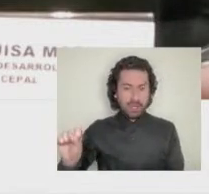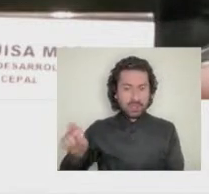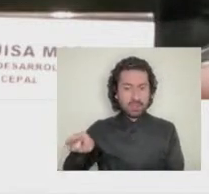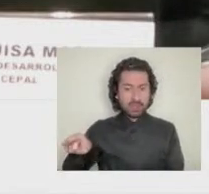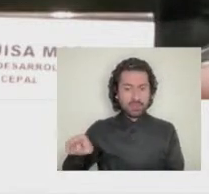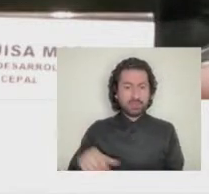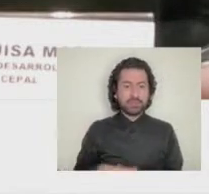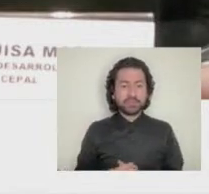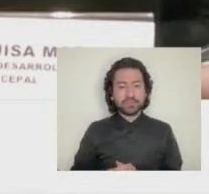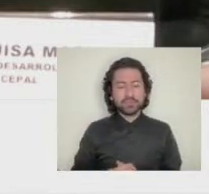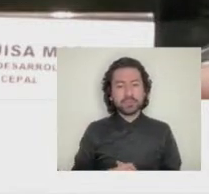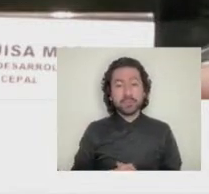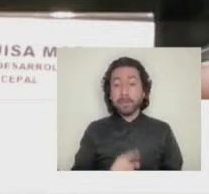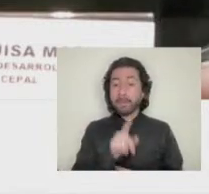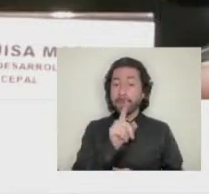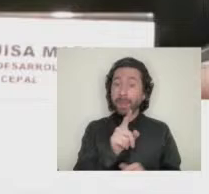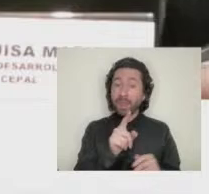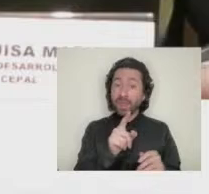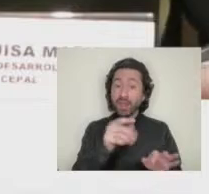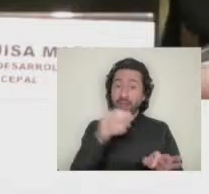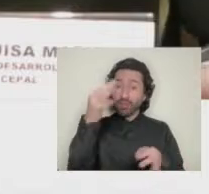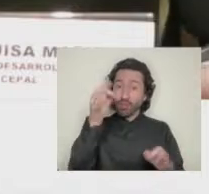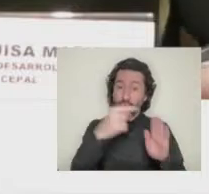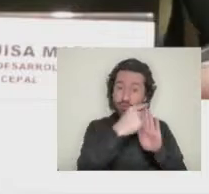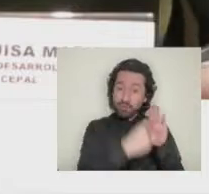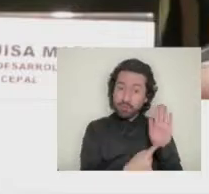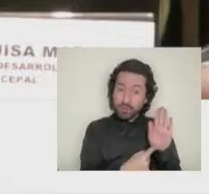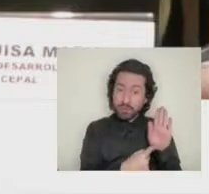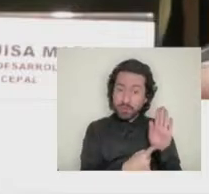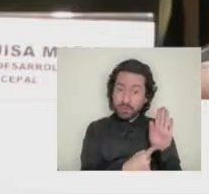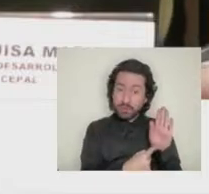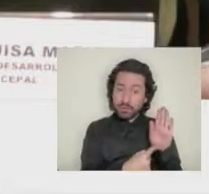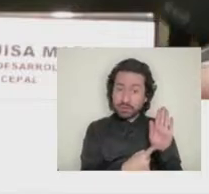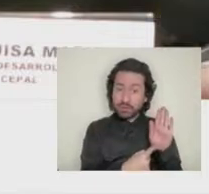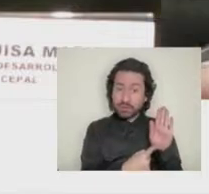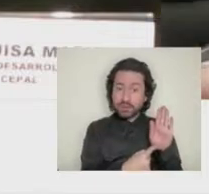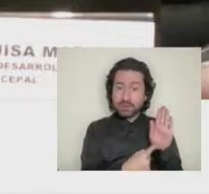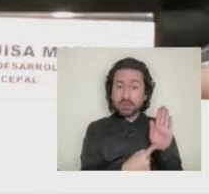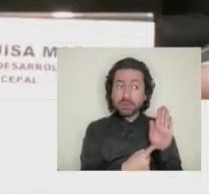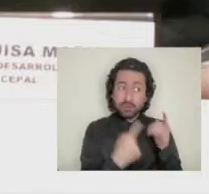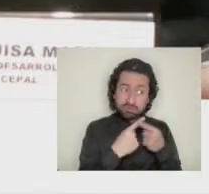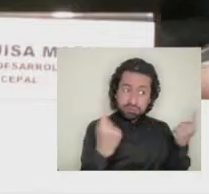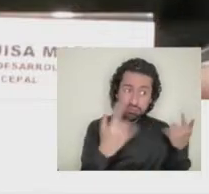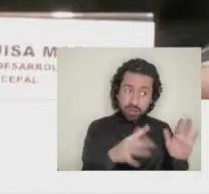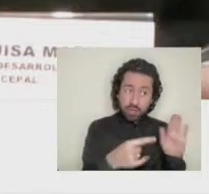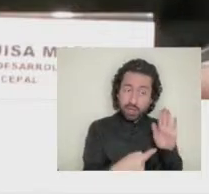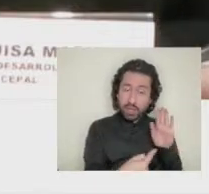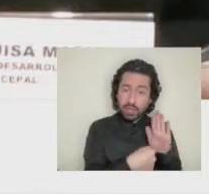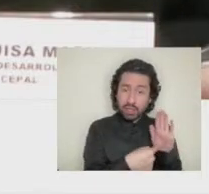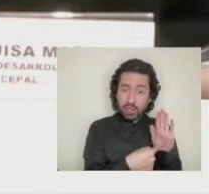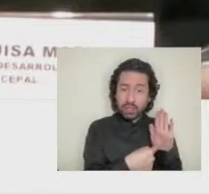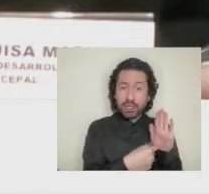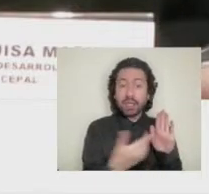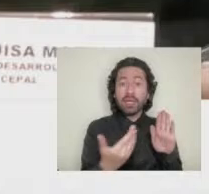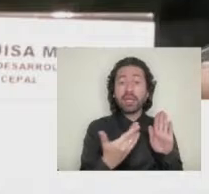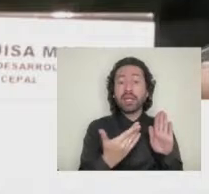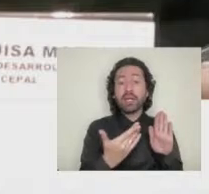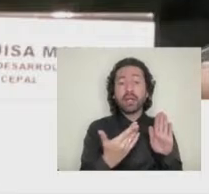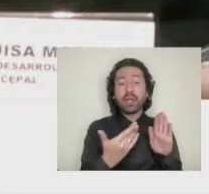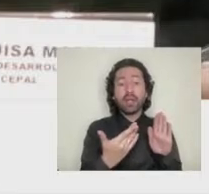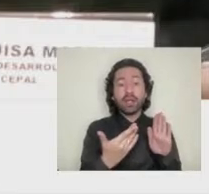and what is included in the document that we have published with Alberto Arenas and others is that indeed